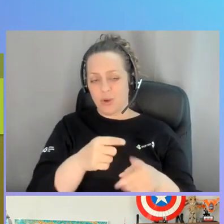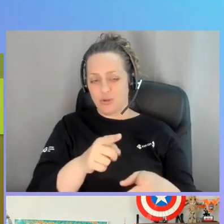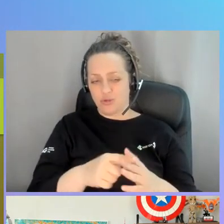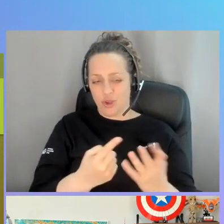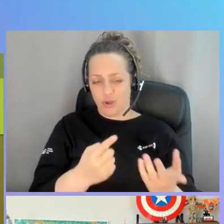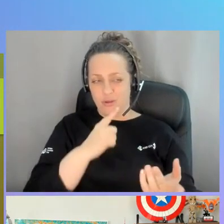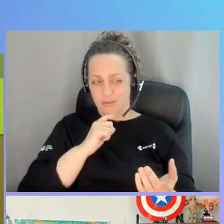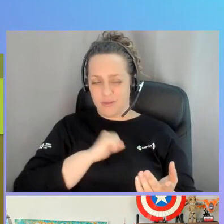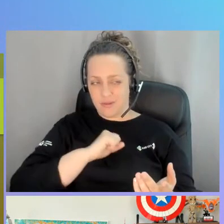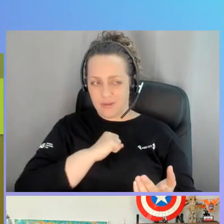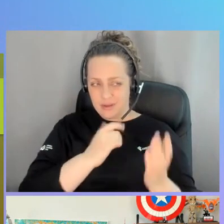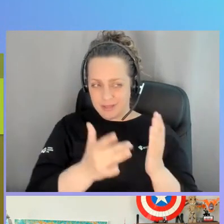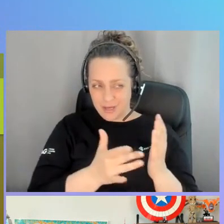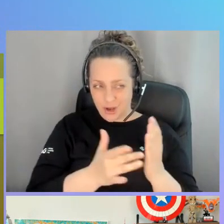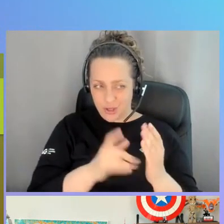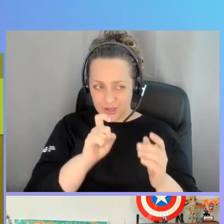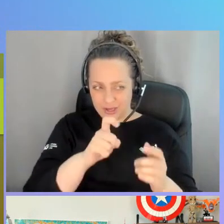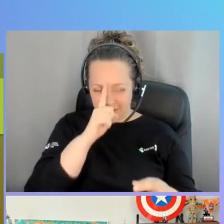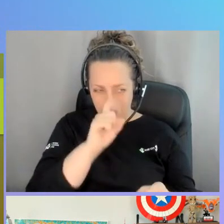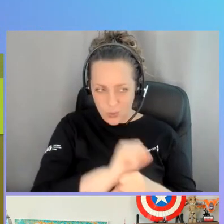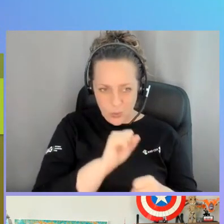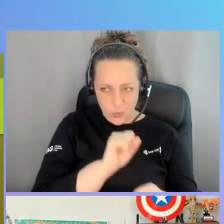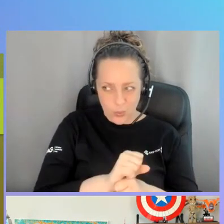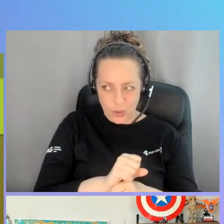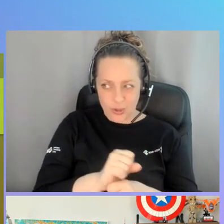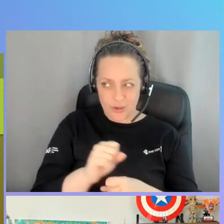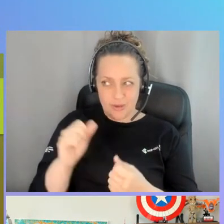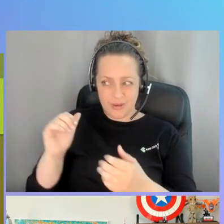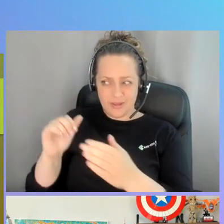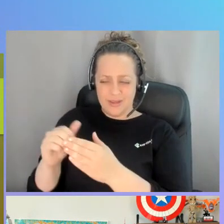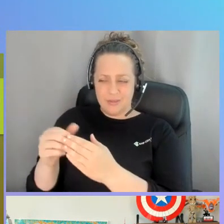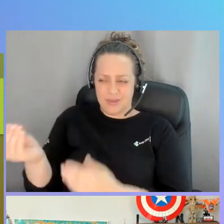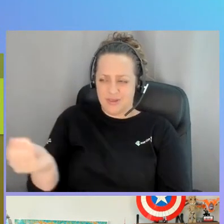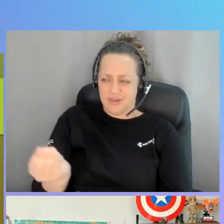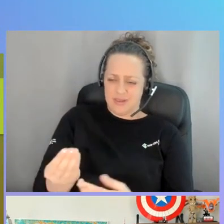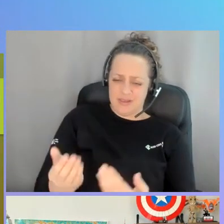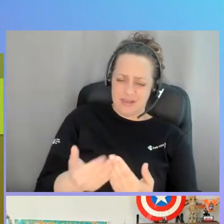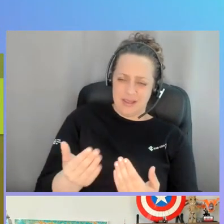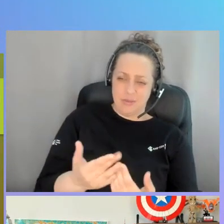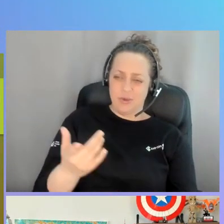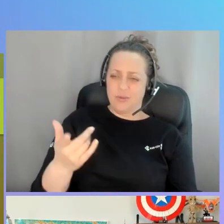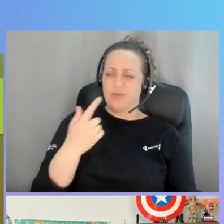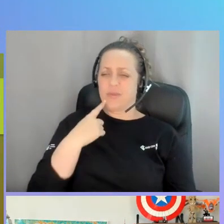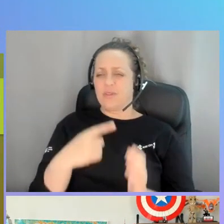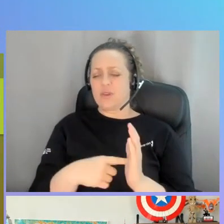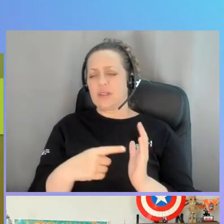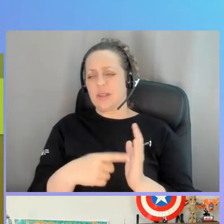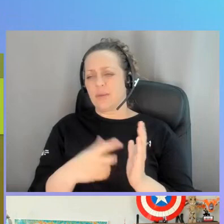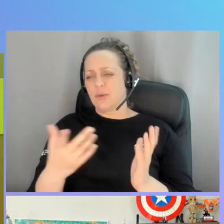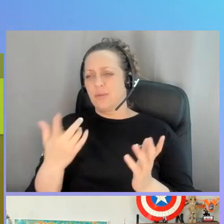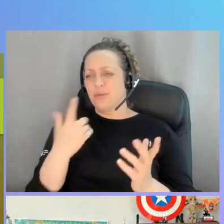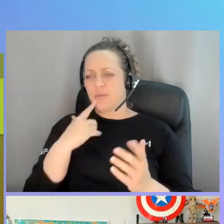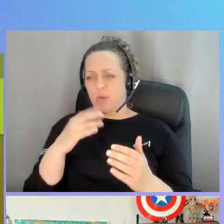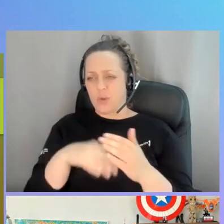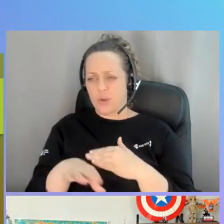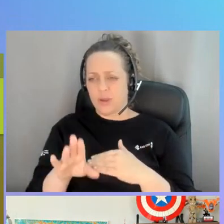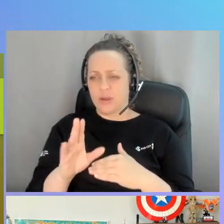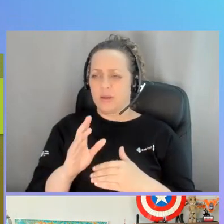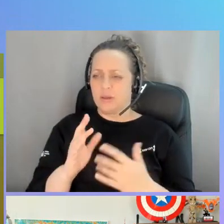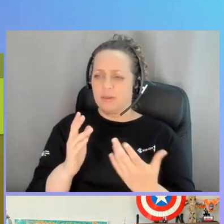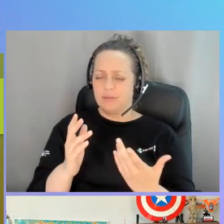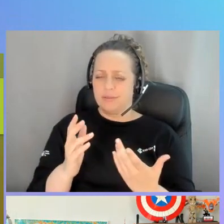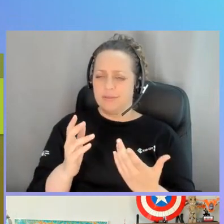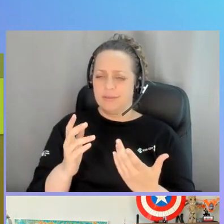so a great place to start, if you're coming into this completely cold and you sit in technology, because I'm biased, this is what I